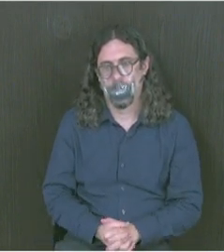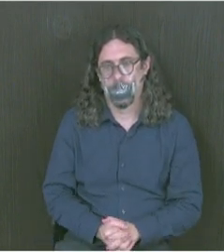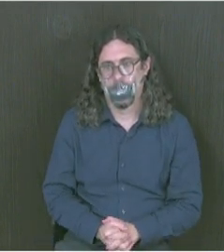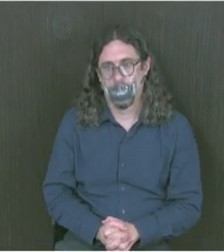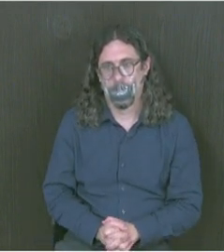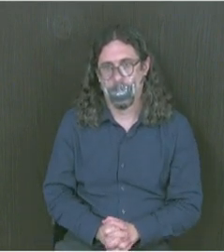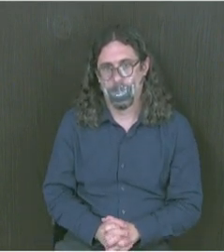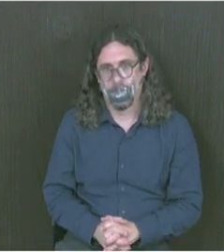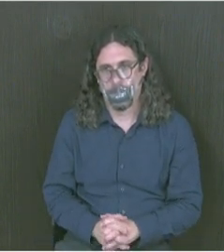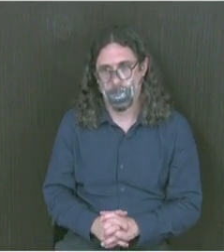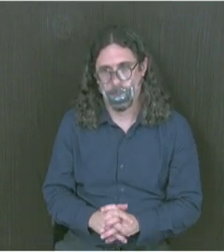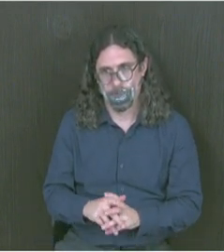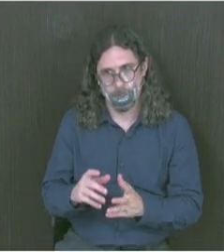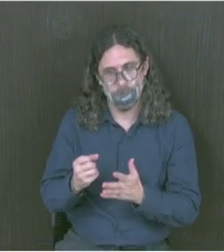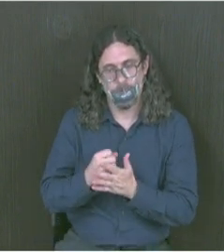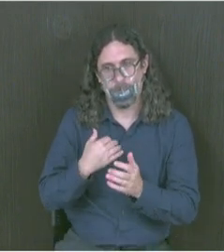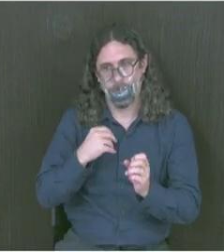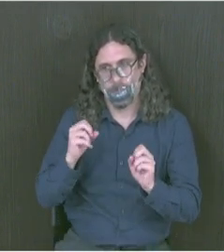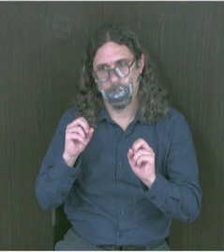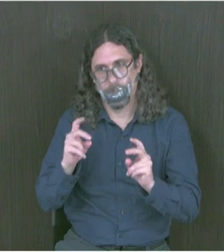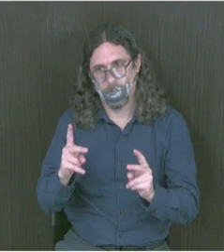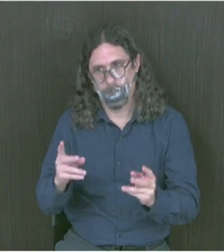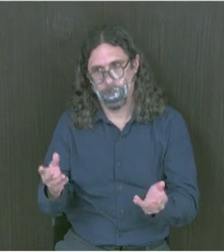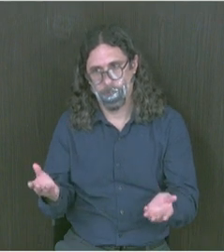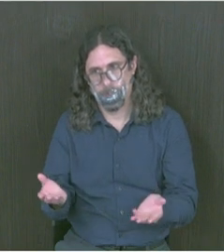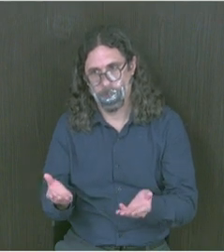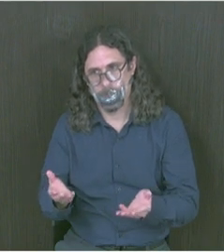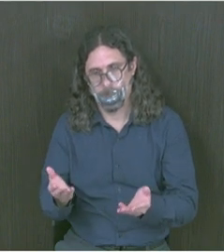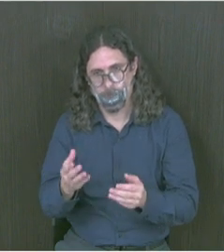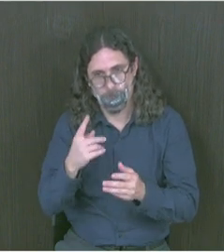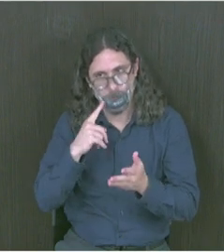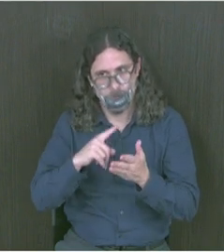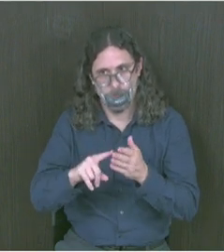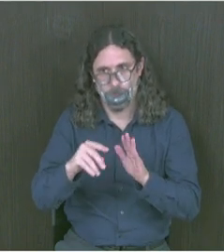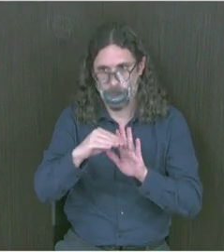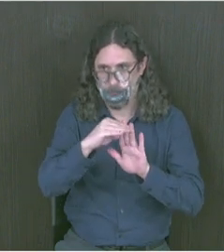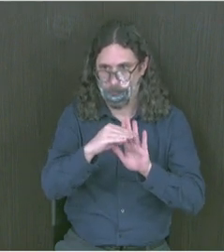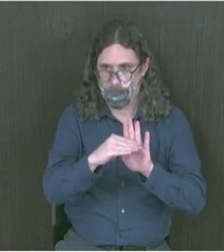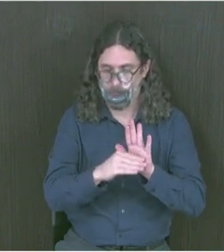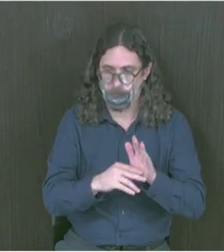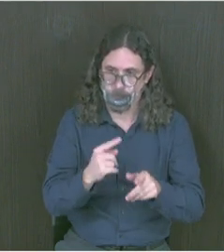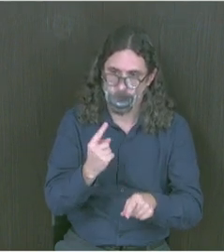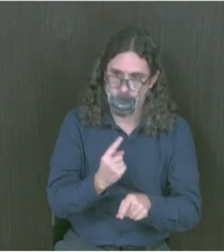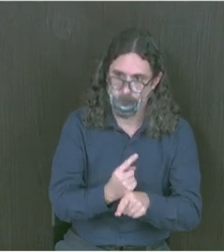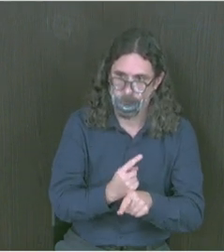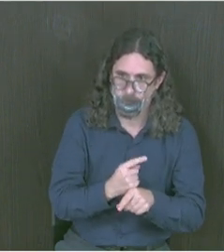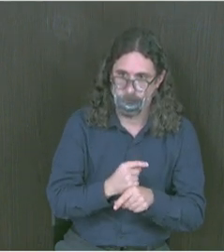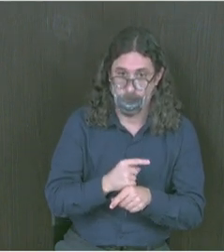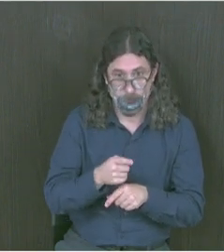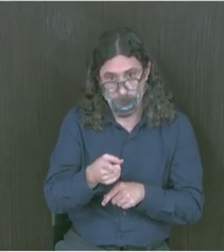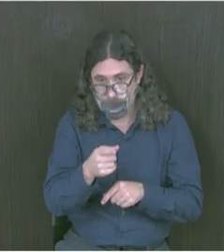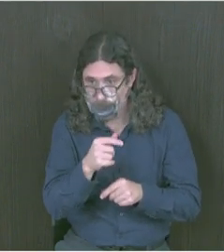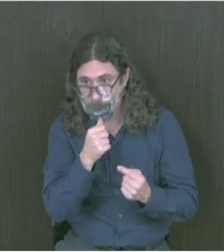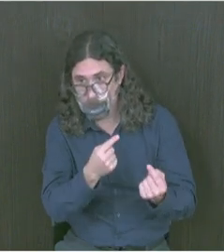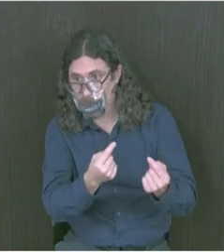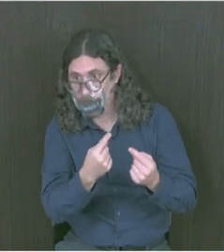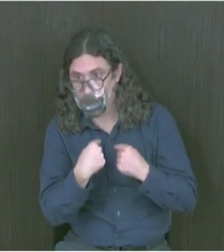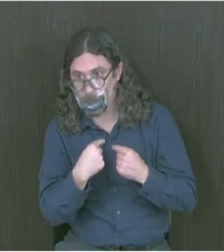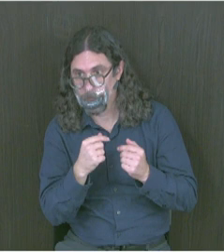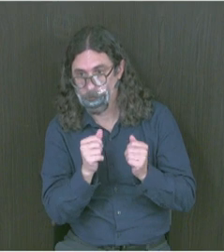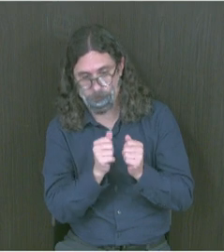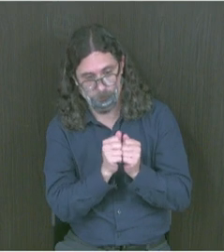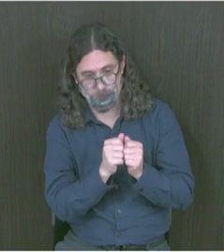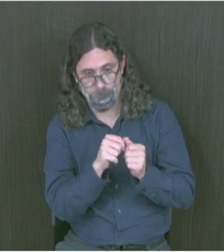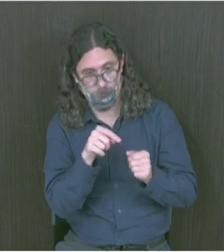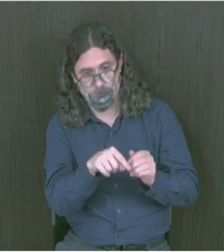these signatures. So you don't have that, so our hands are tied, and there's a motion now to accept the clerk's report with a second. So I would call a